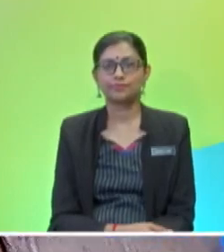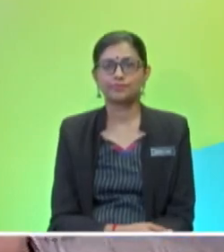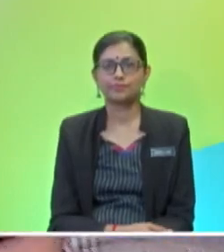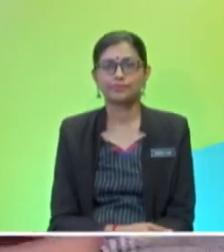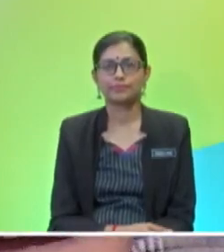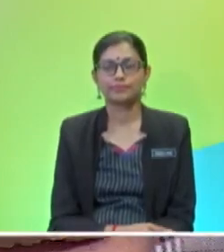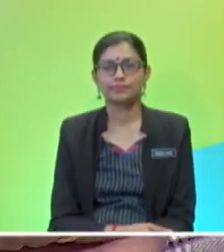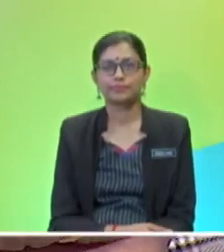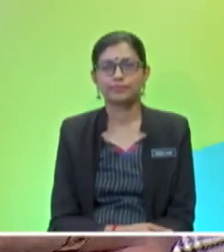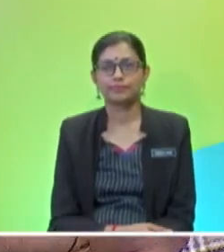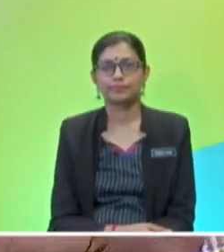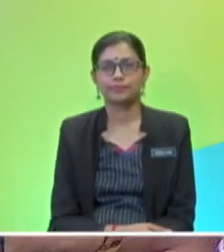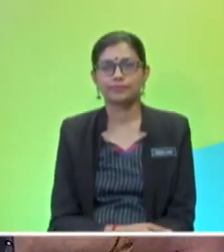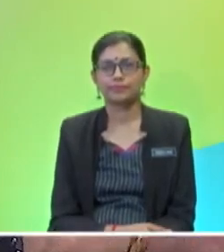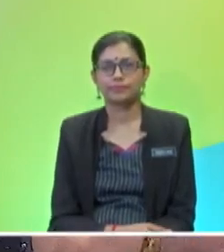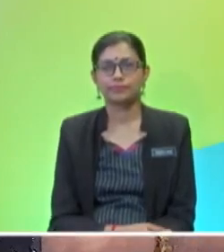bit excited.